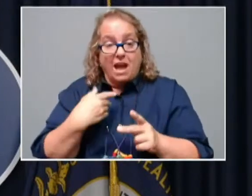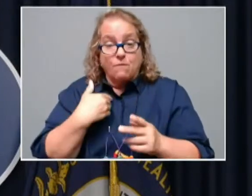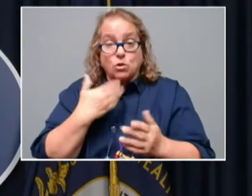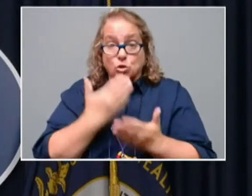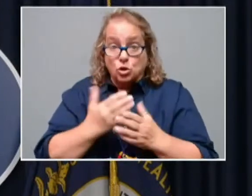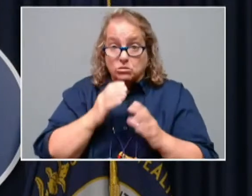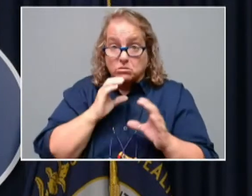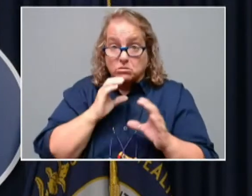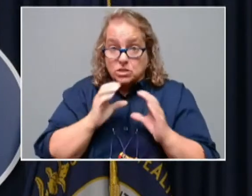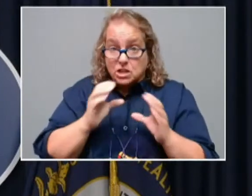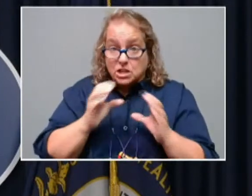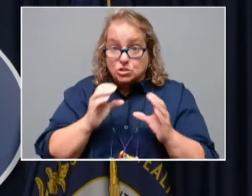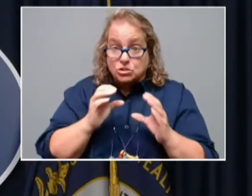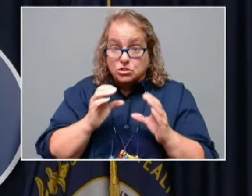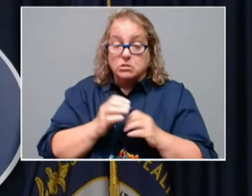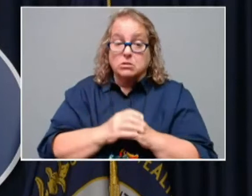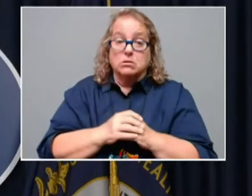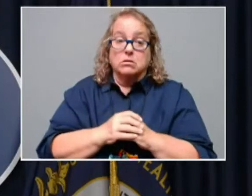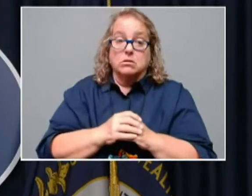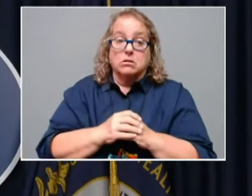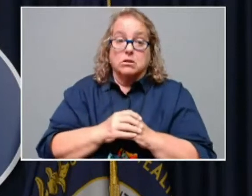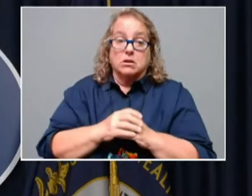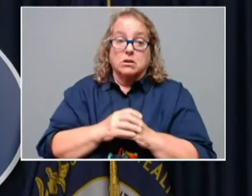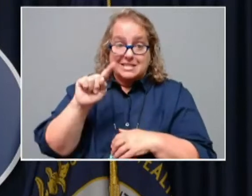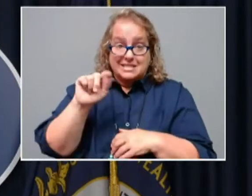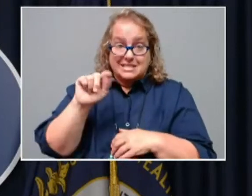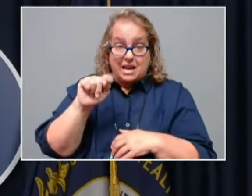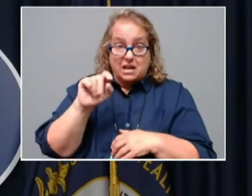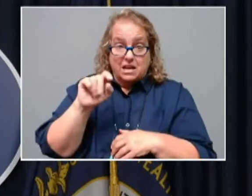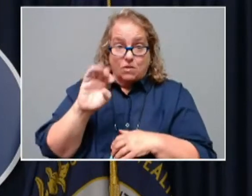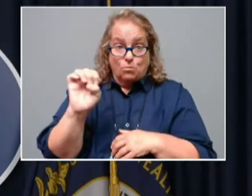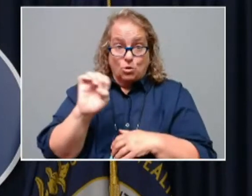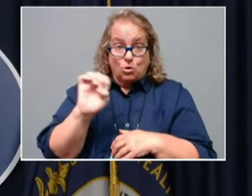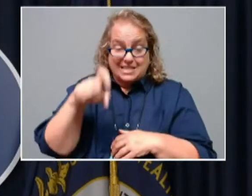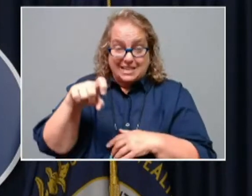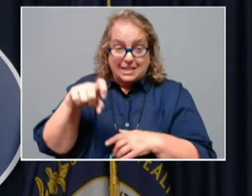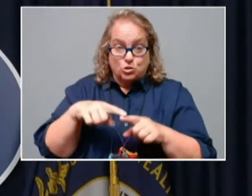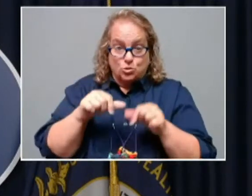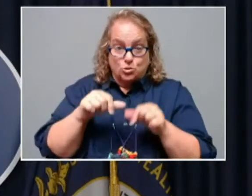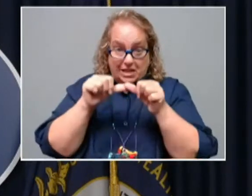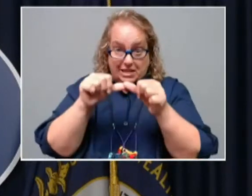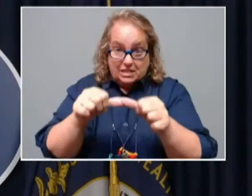I think that the state of emergency needs to continue